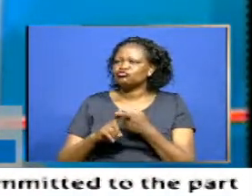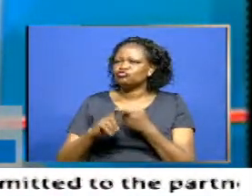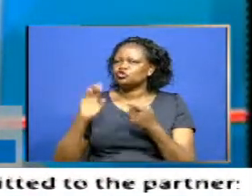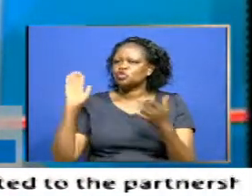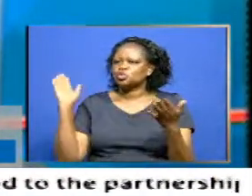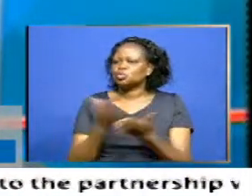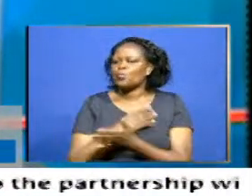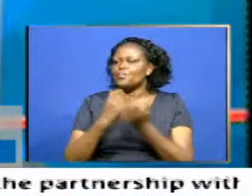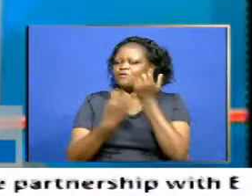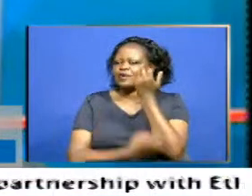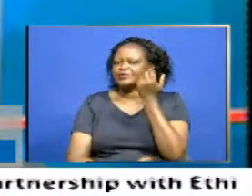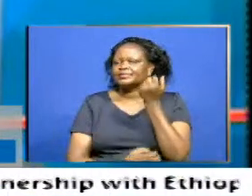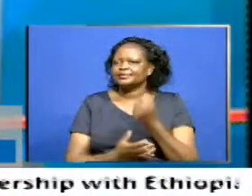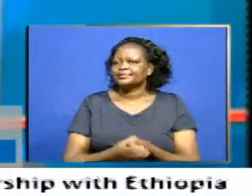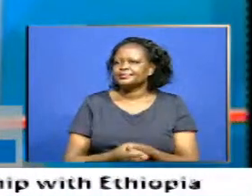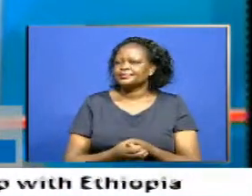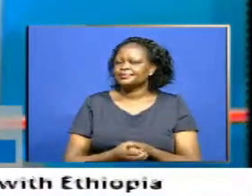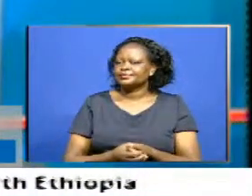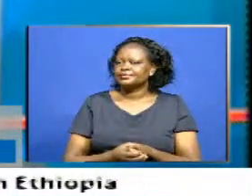end inequality.